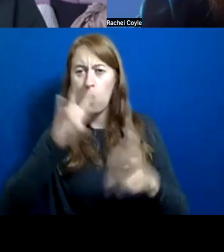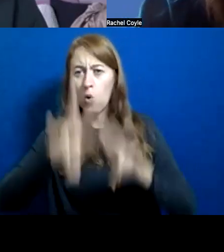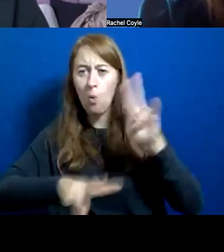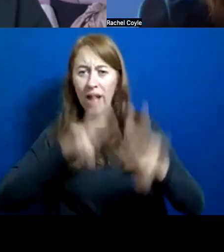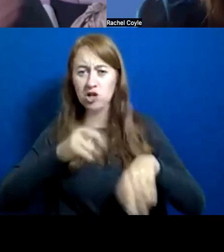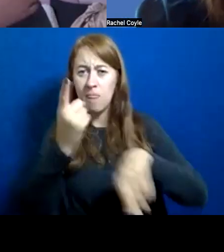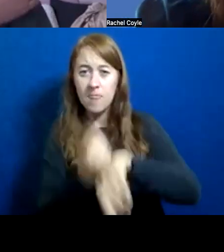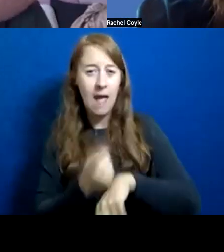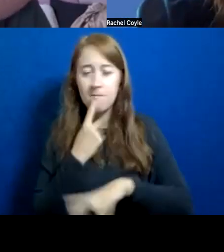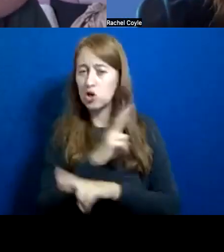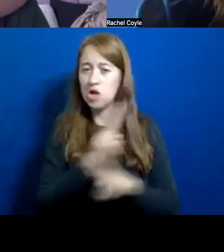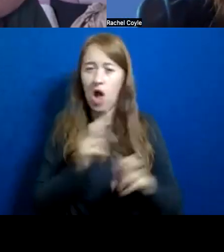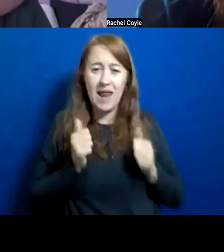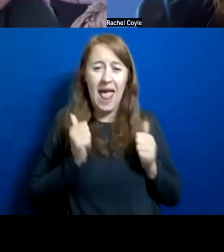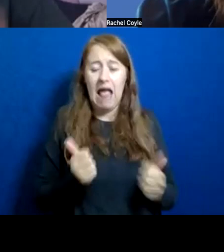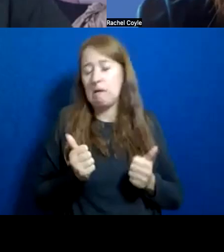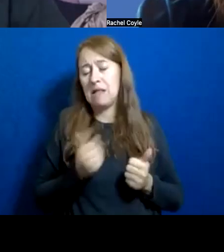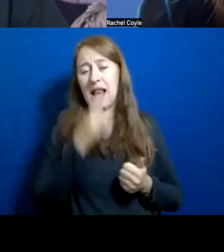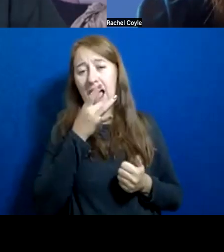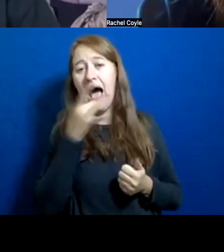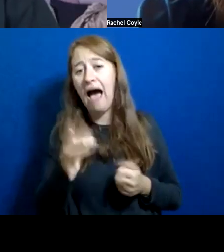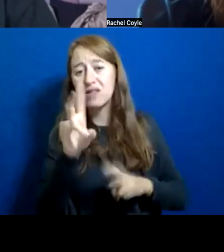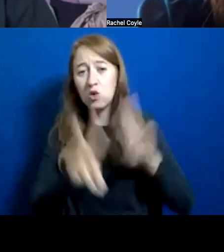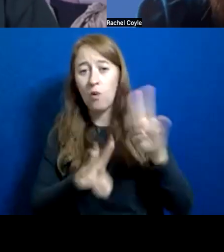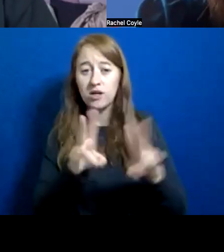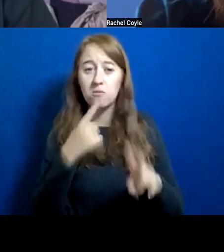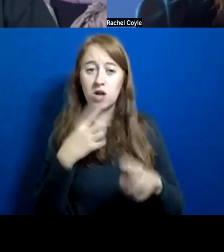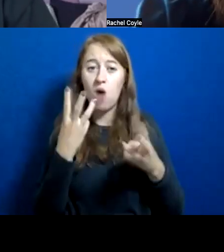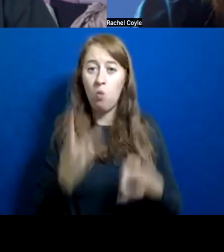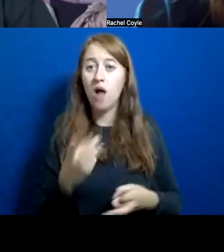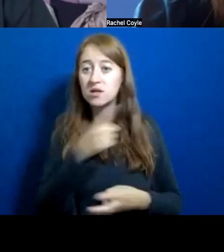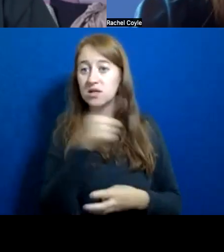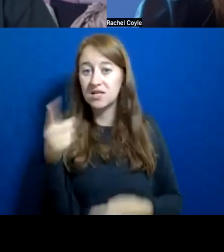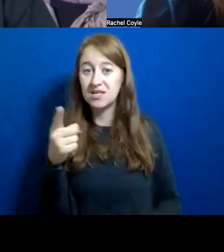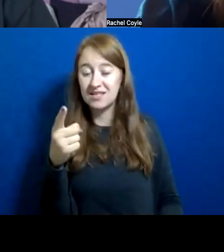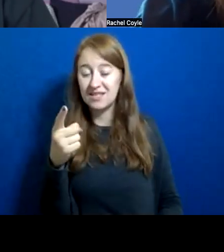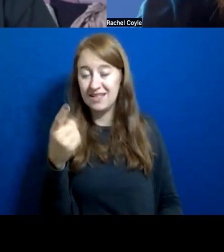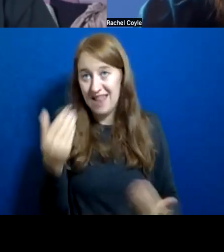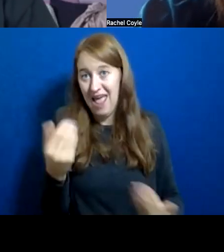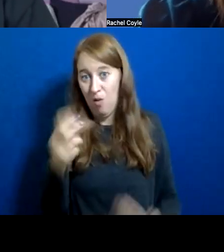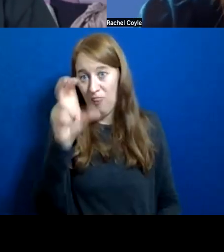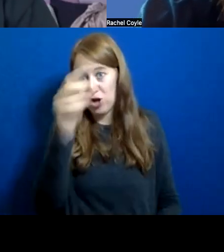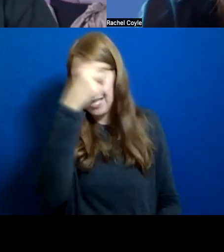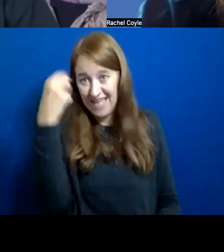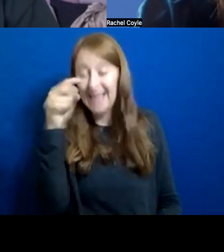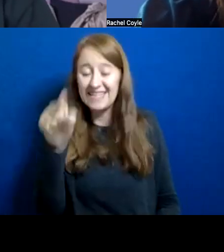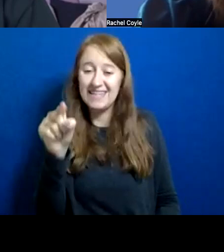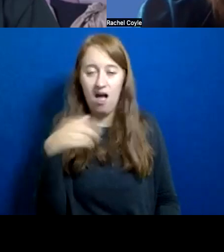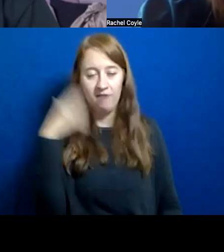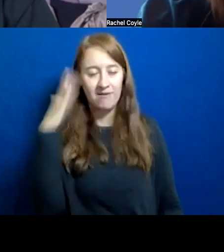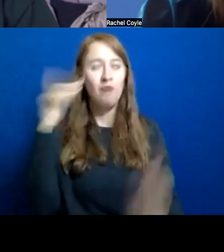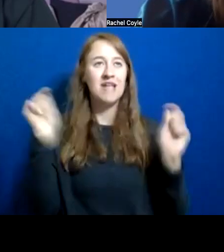chat box that we're just not going to get to because of time, but I'm just going to go around and give you each 30 seconds. I know, what a horrible thing to do, put you on the